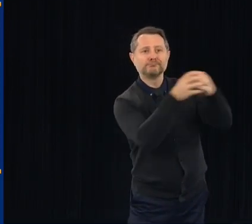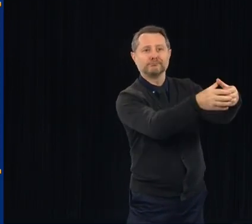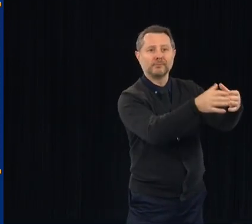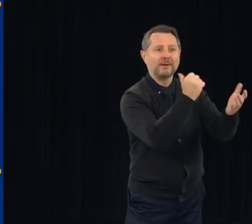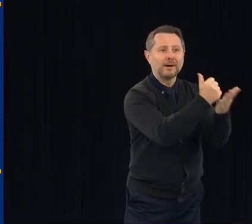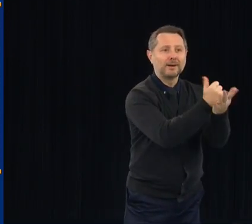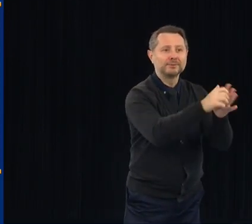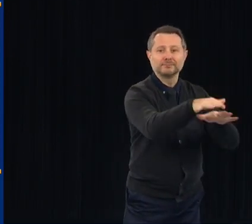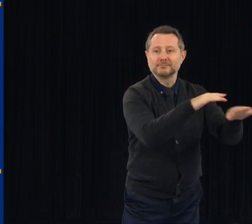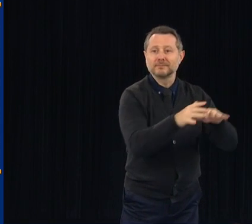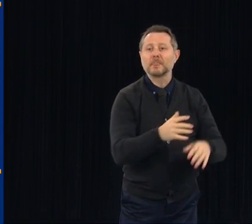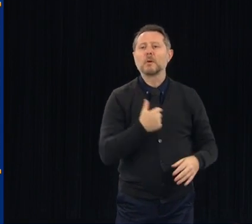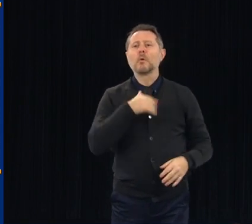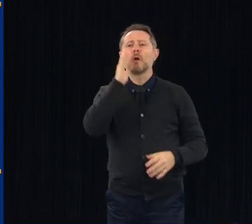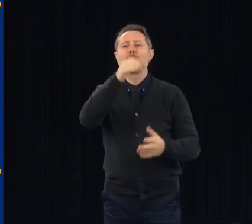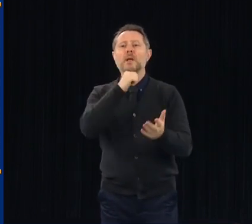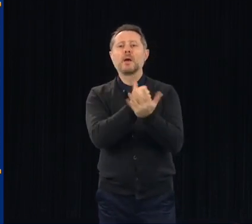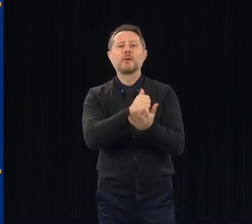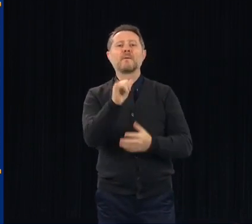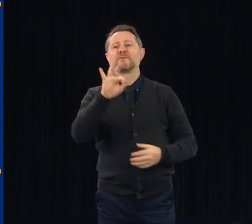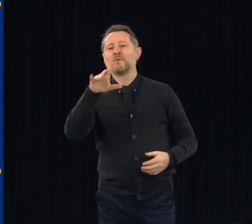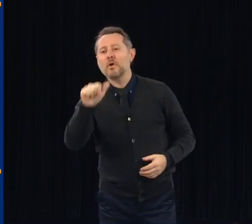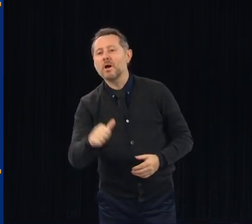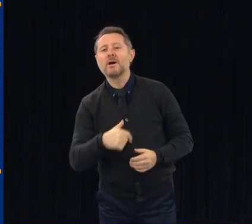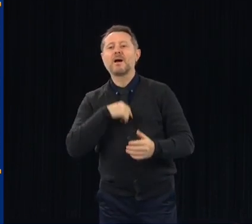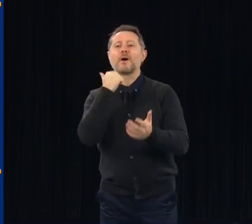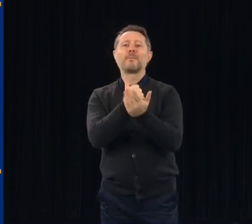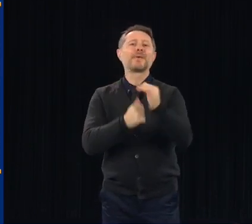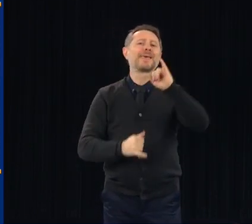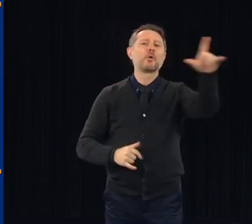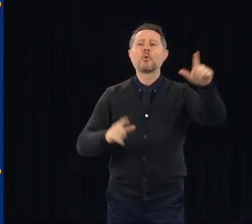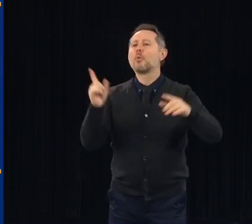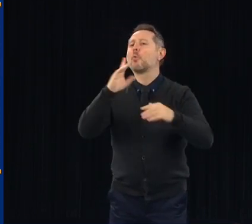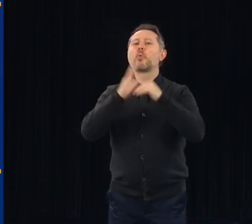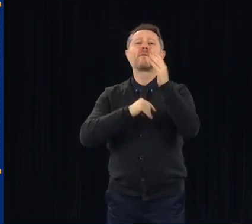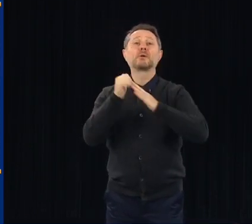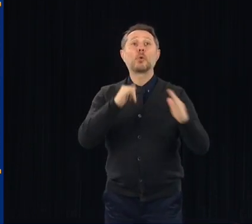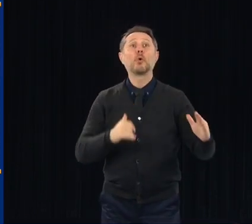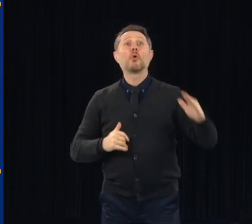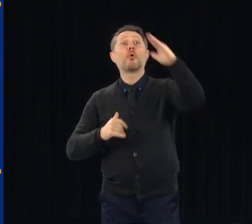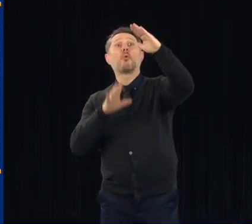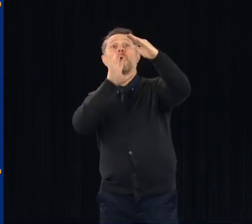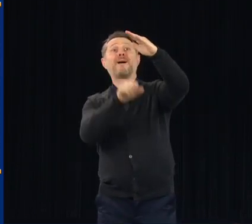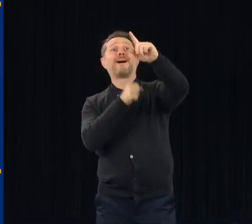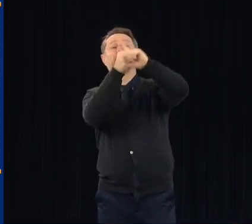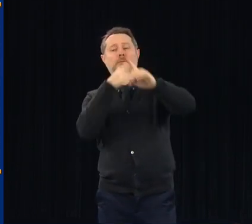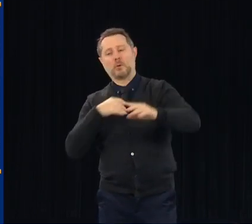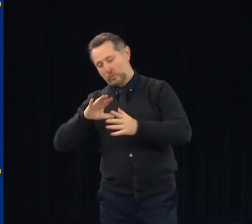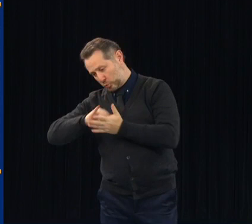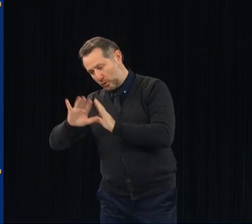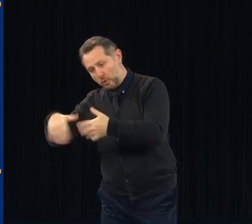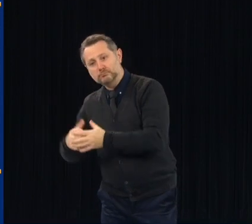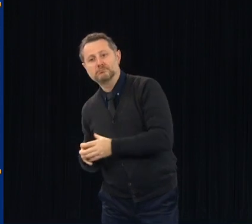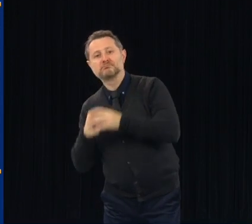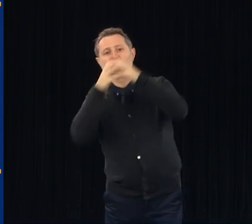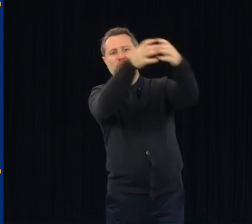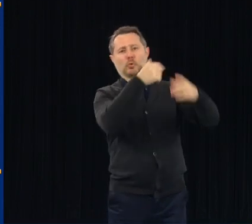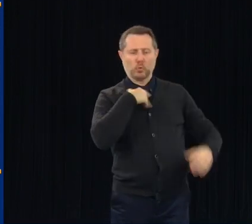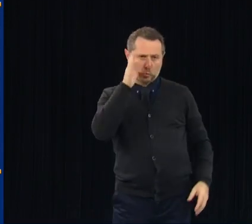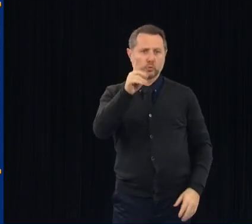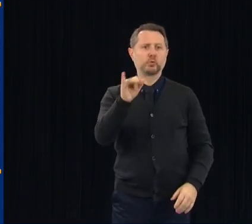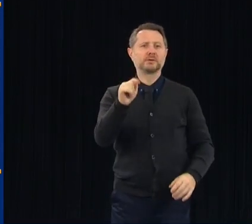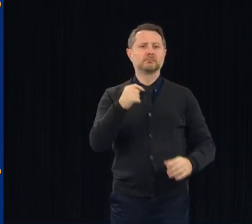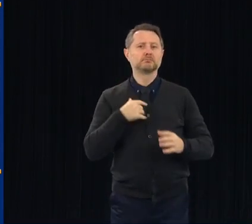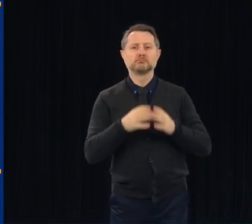to Florida to Illinois, whatever is next on the curve. We're going to do that in any event. We